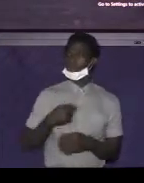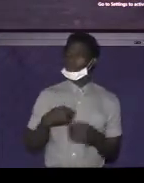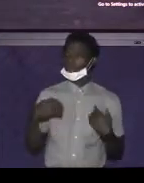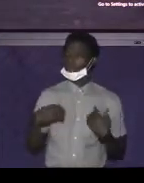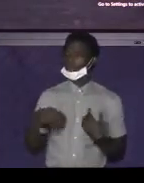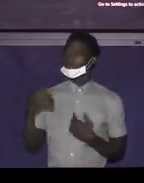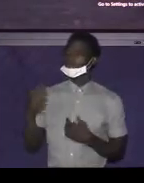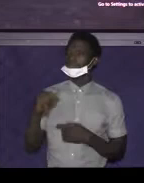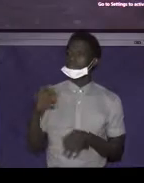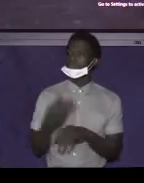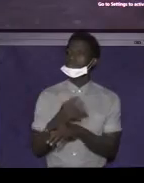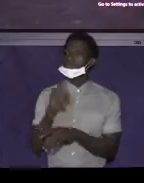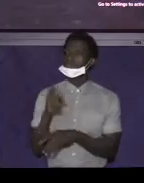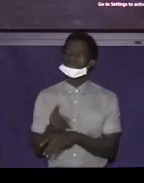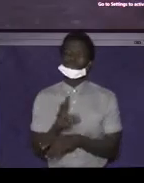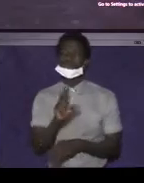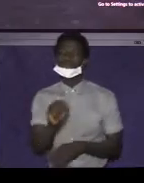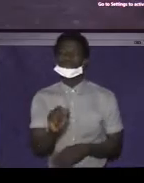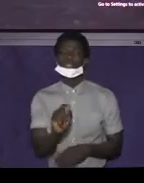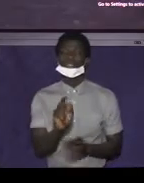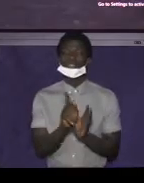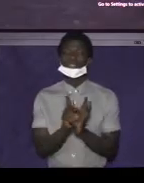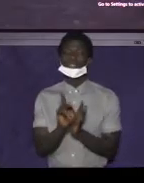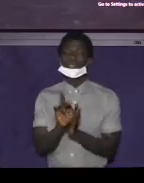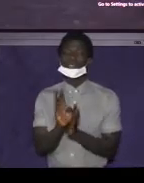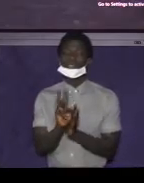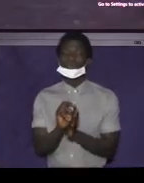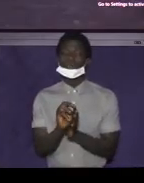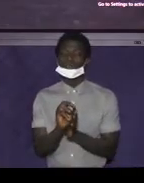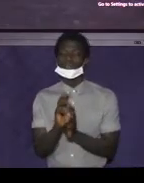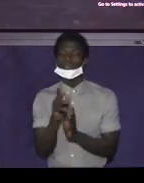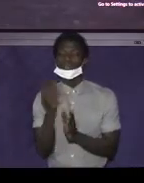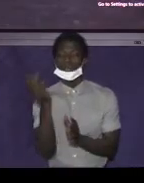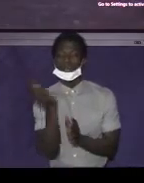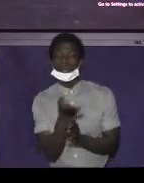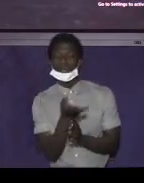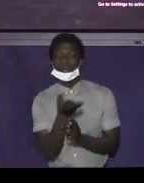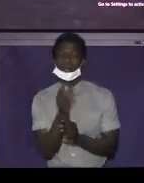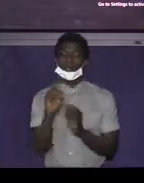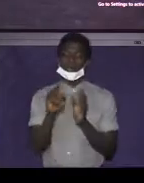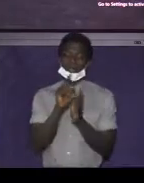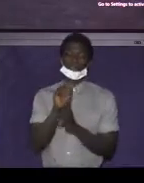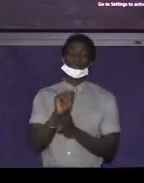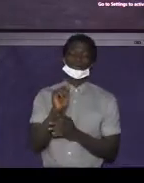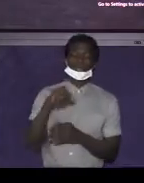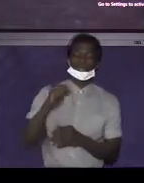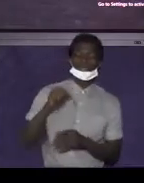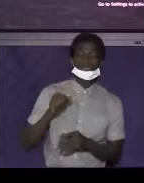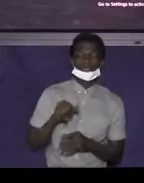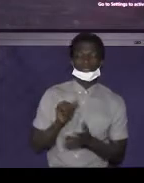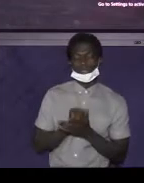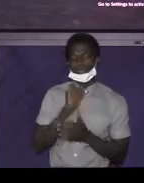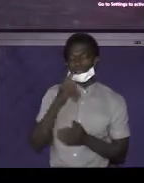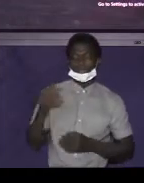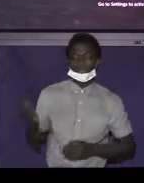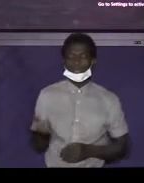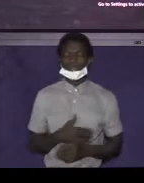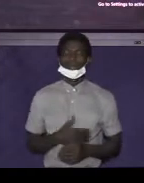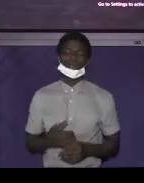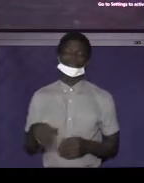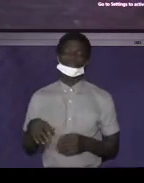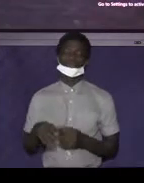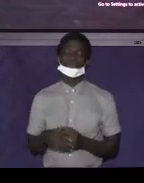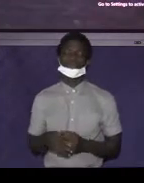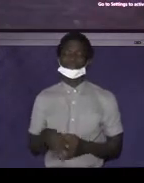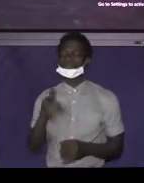20 kilometers per hour. And that should be the average speed. Yes, of course, the average speed is 20